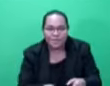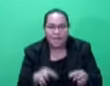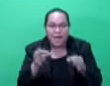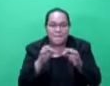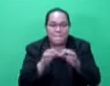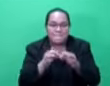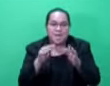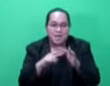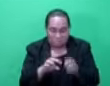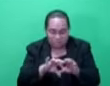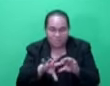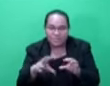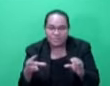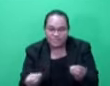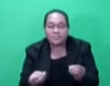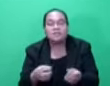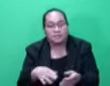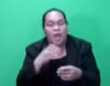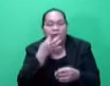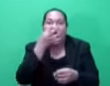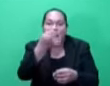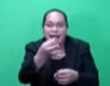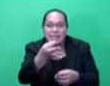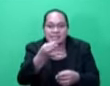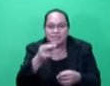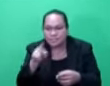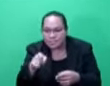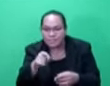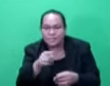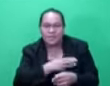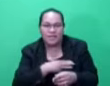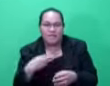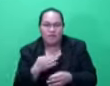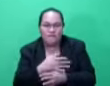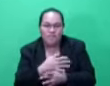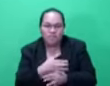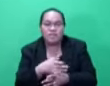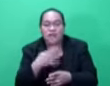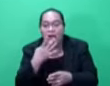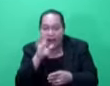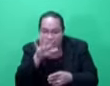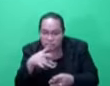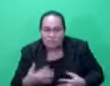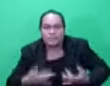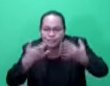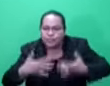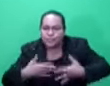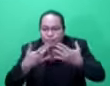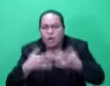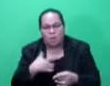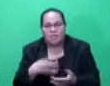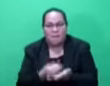been in place. We've been asking the Minister for Fisheries to take an inventory of what is there. This is a source of money